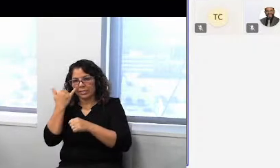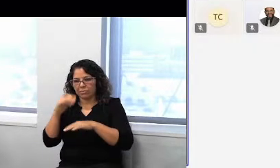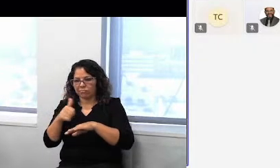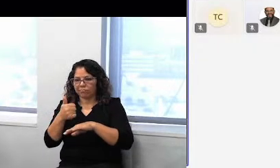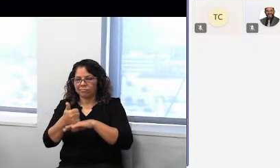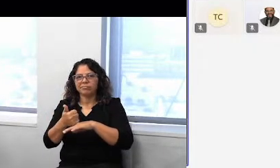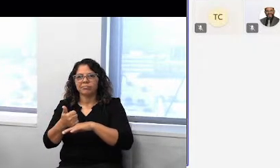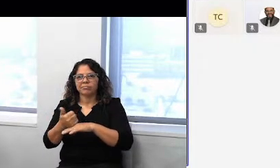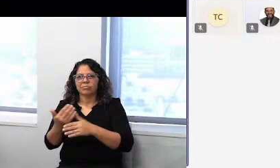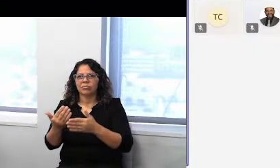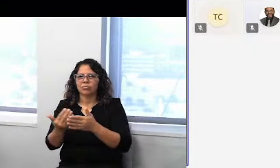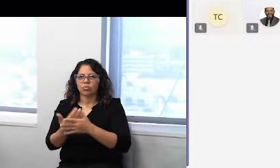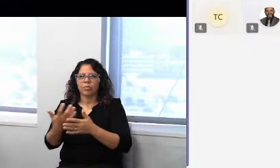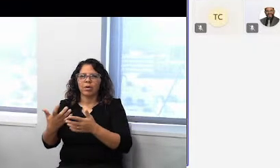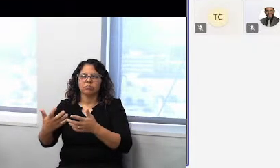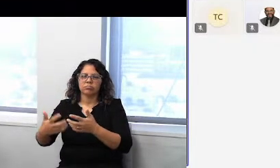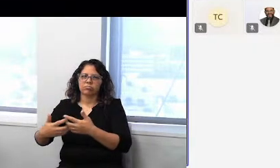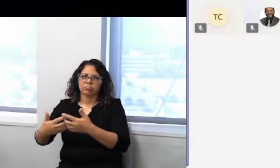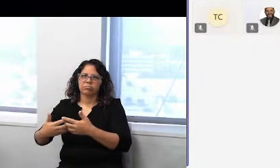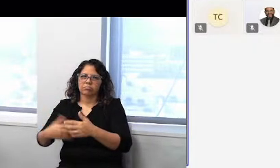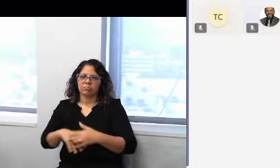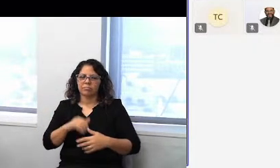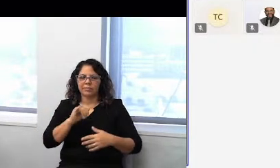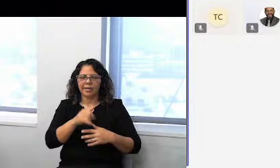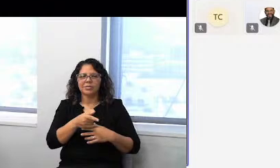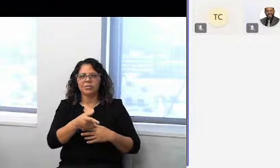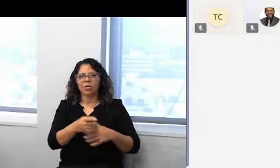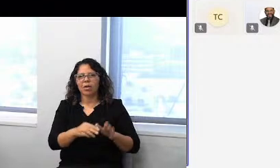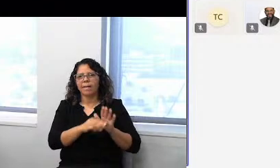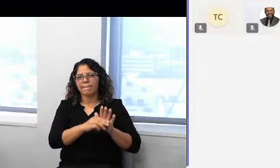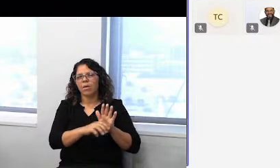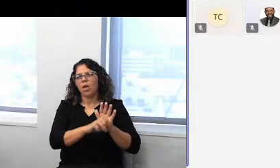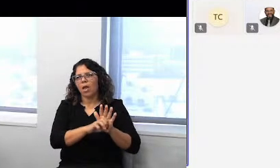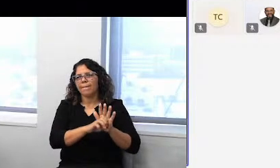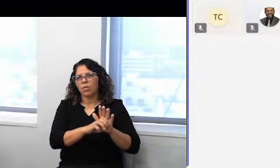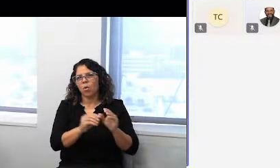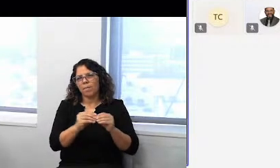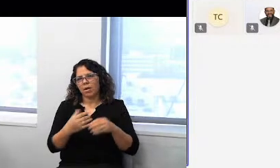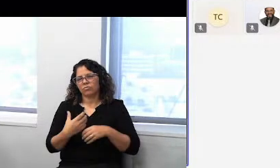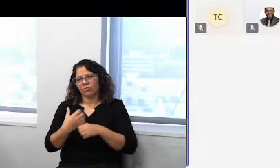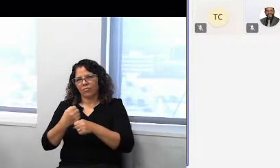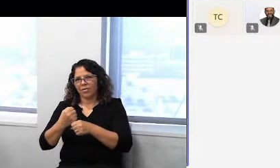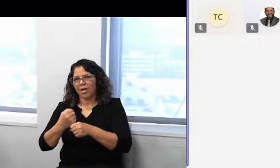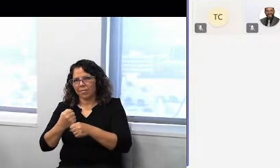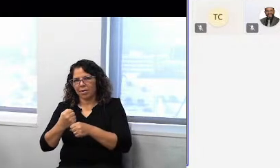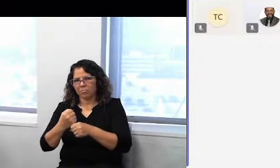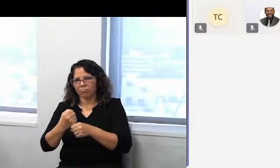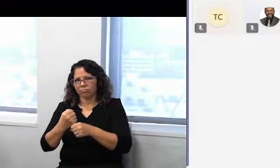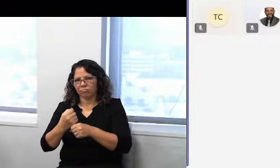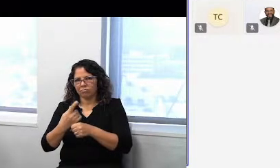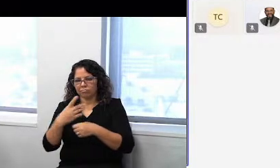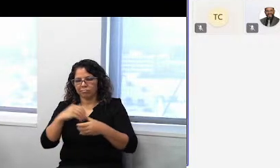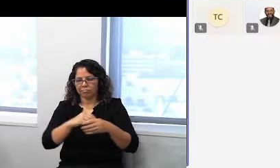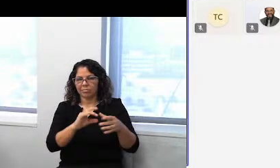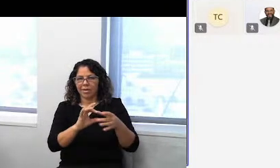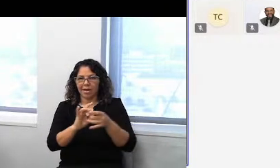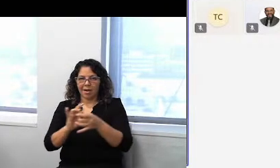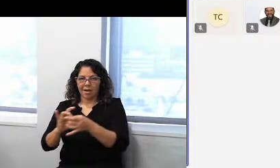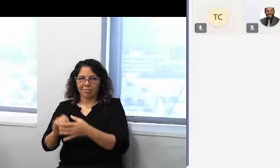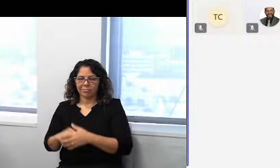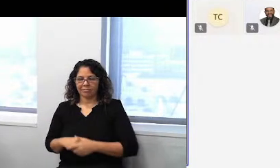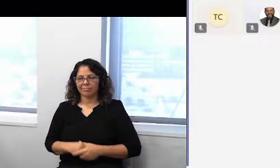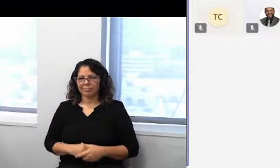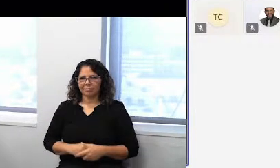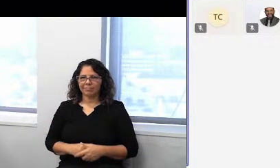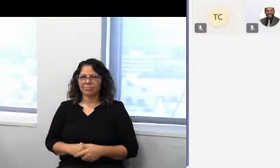highest reliability modeling on the grid. Another example of something that would